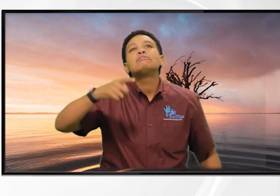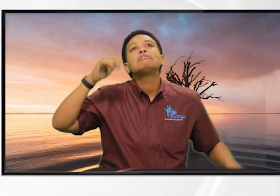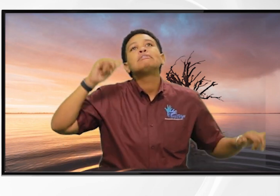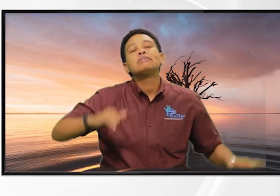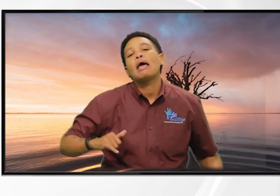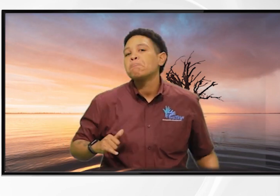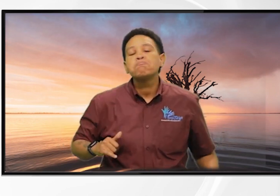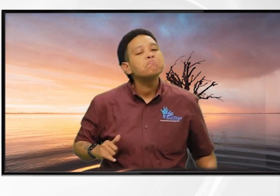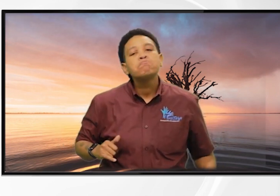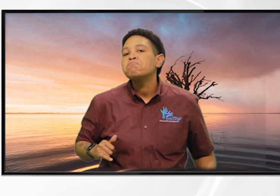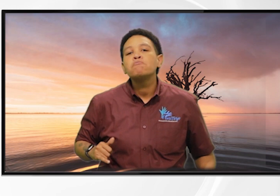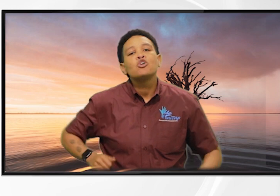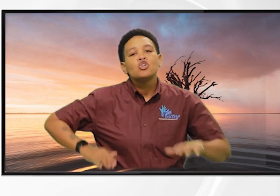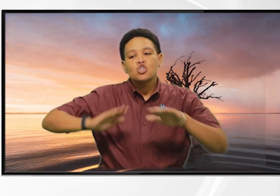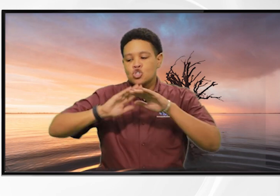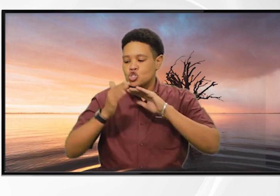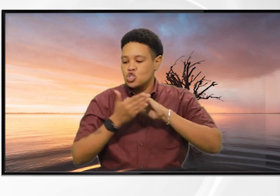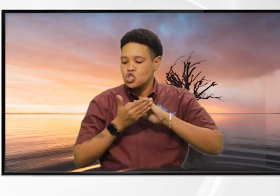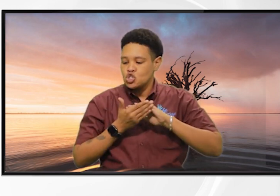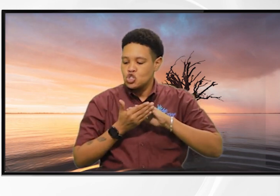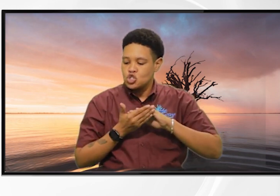pattern.